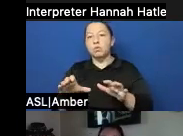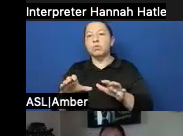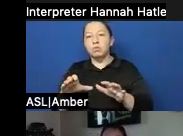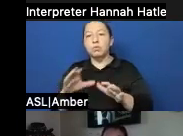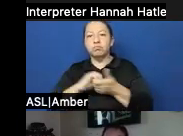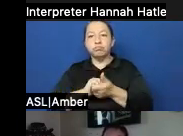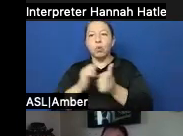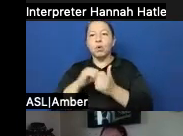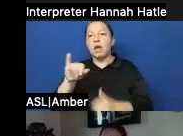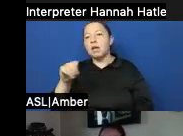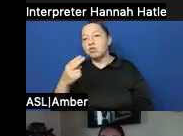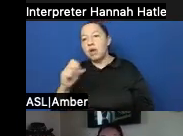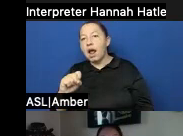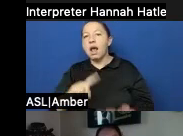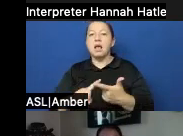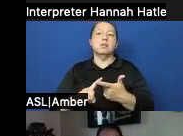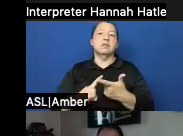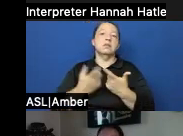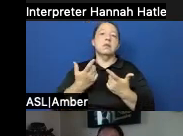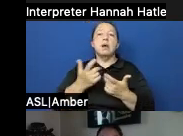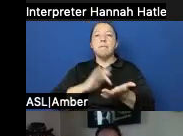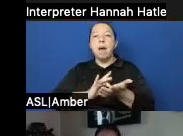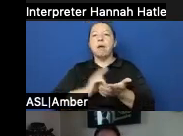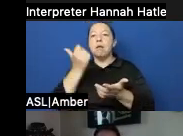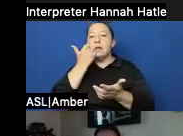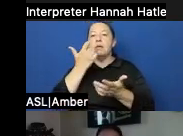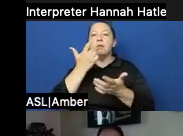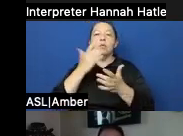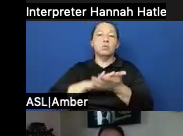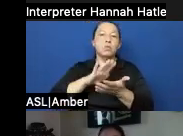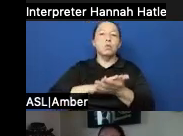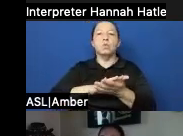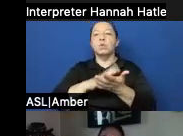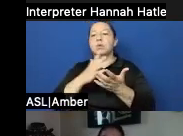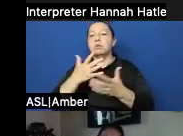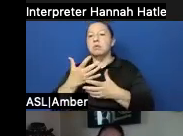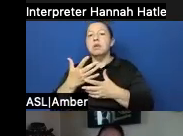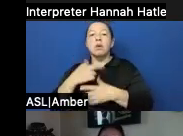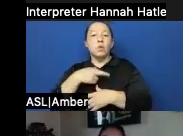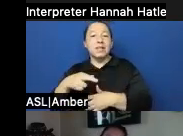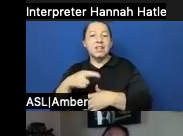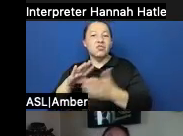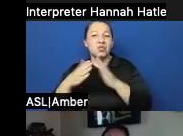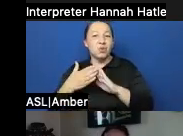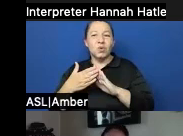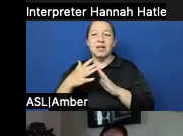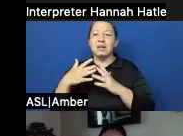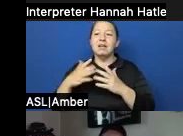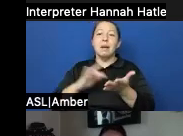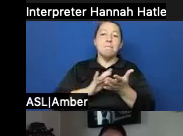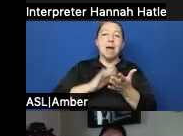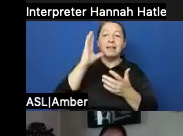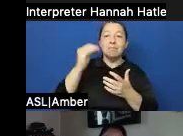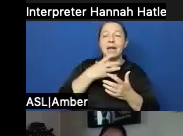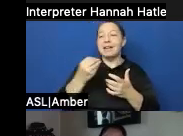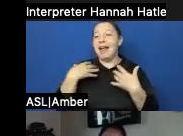the schools, your faith community. Work with your medicine men and your healers. Talk about it. Keep an eye on each other. That